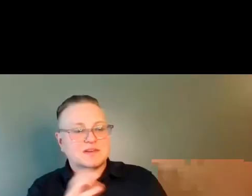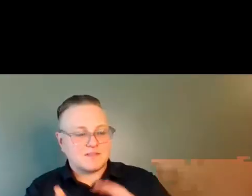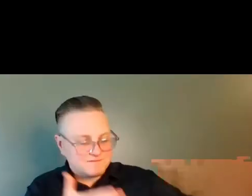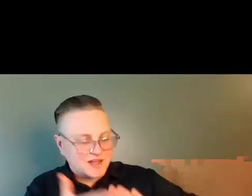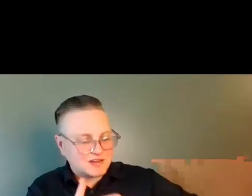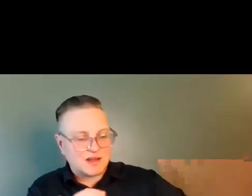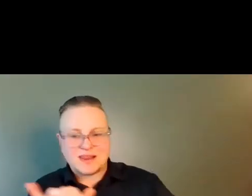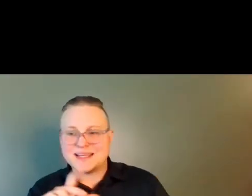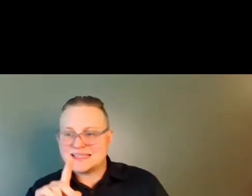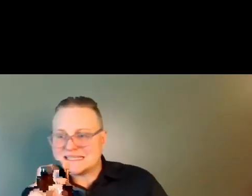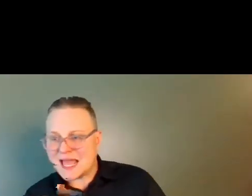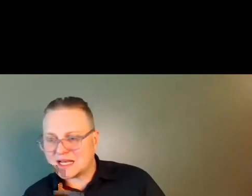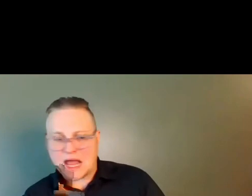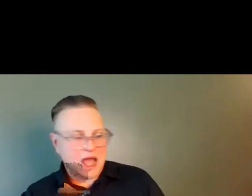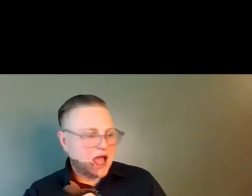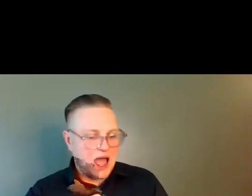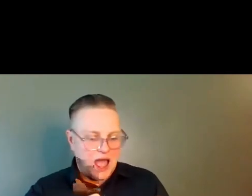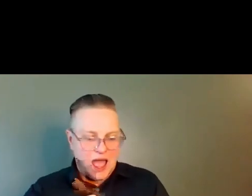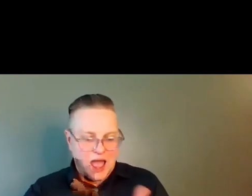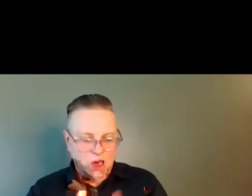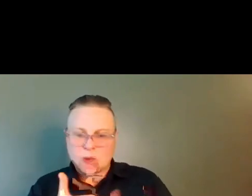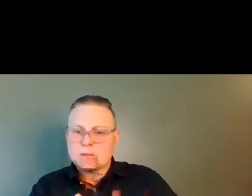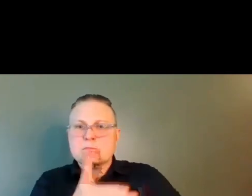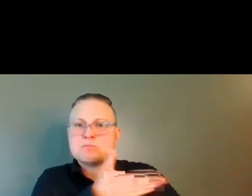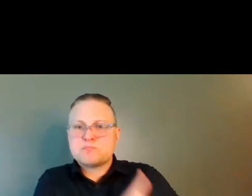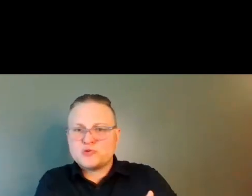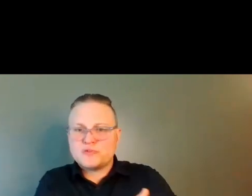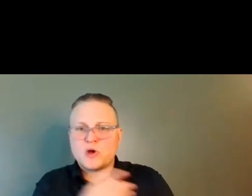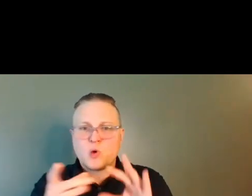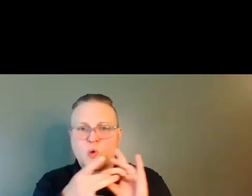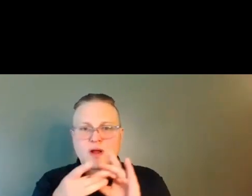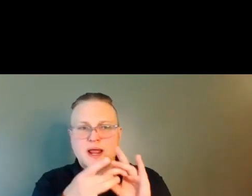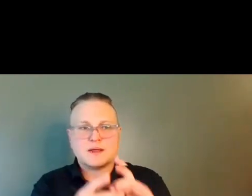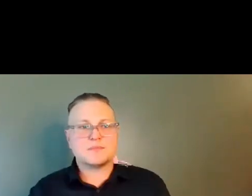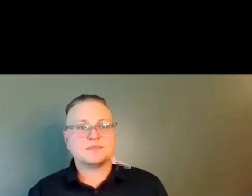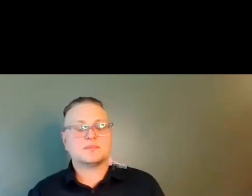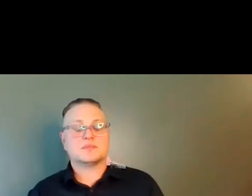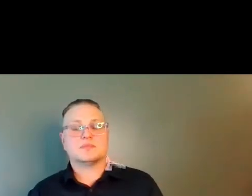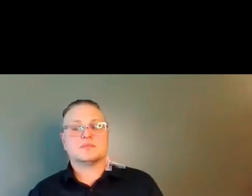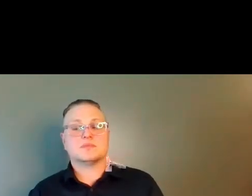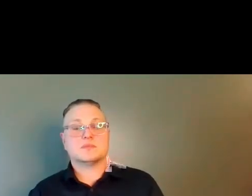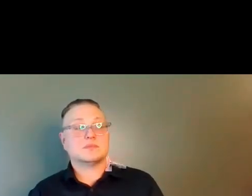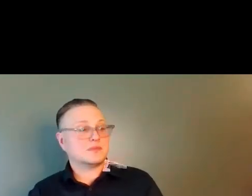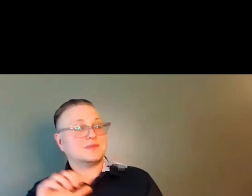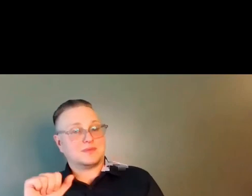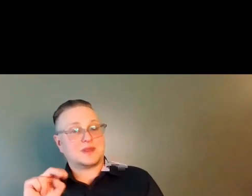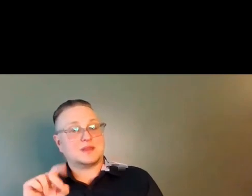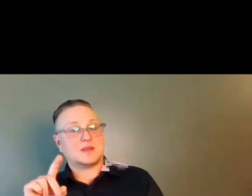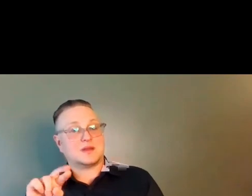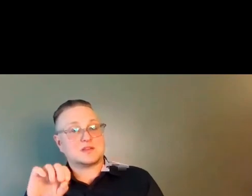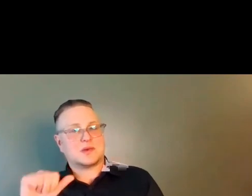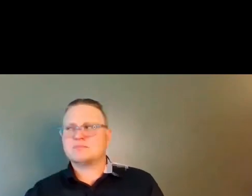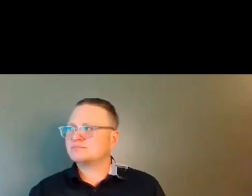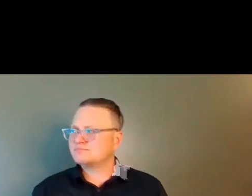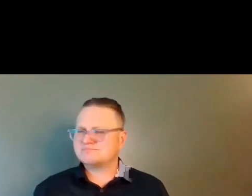Great question. Wow. Yes, Ken's been an awesome advocate from what I've heard about, and I would have loved to